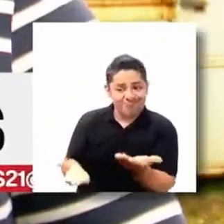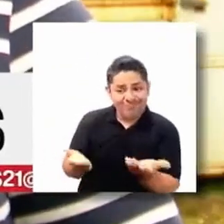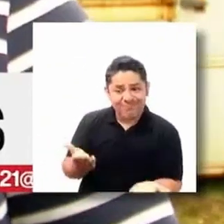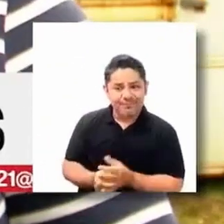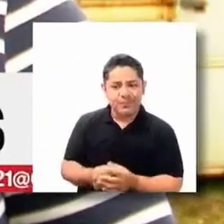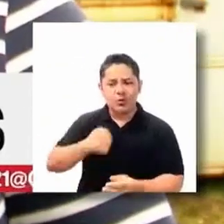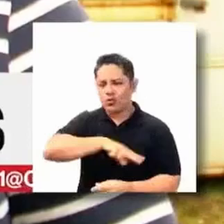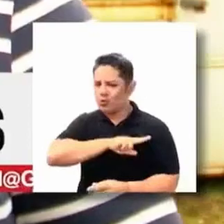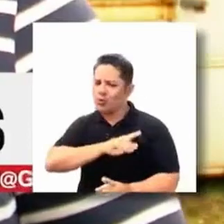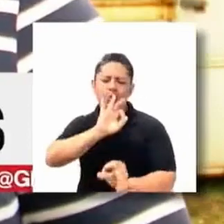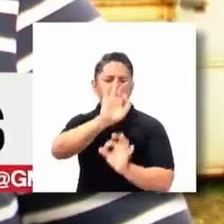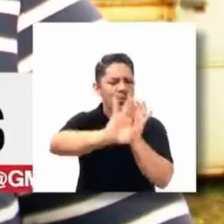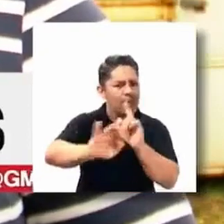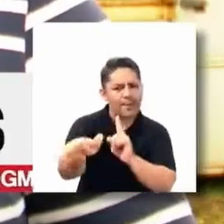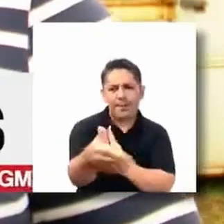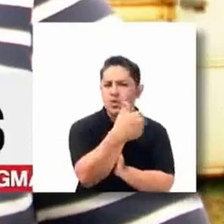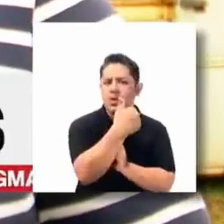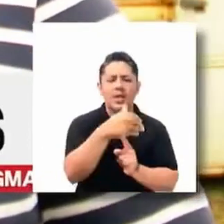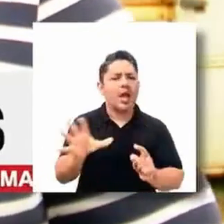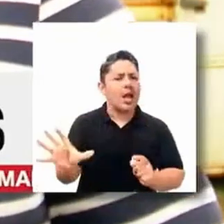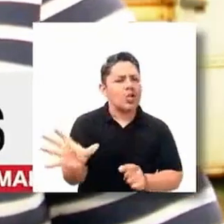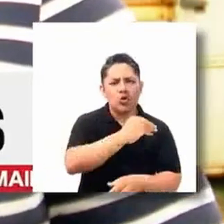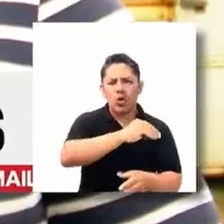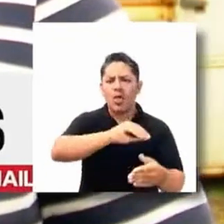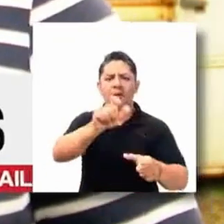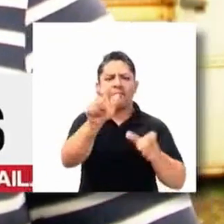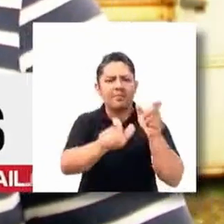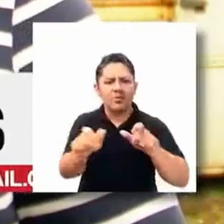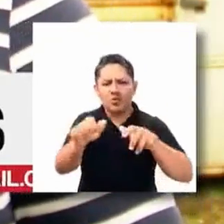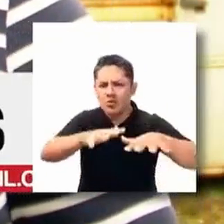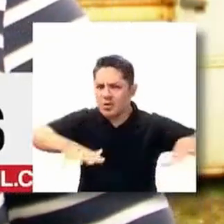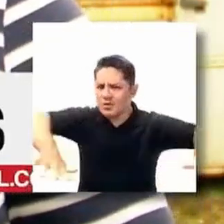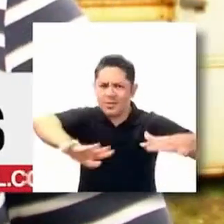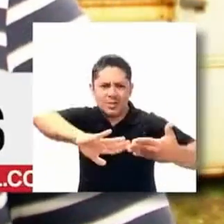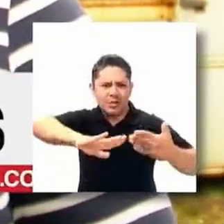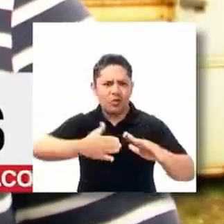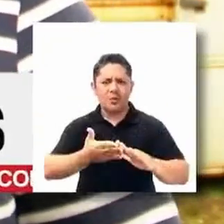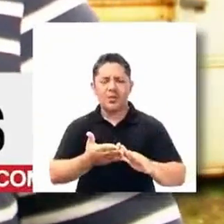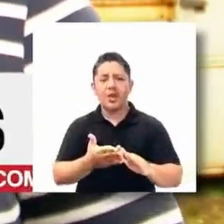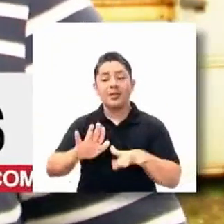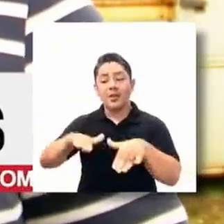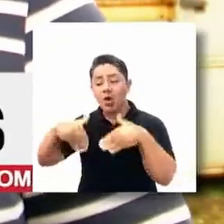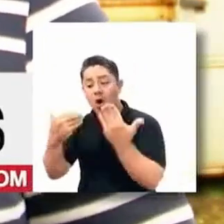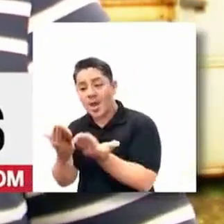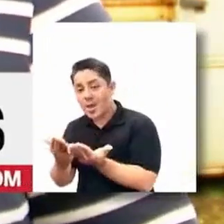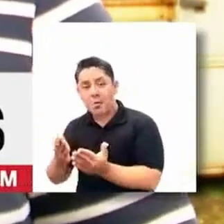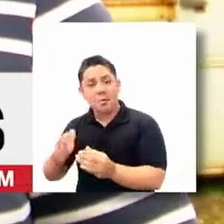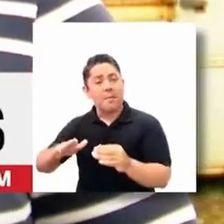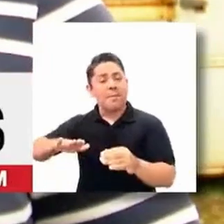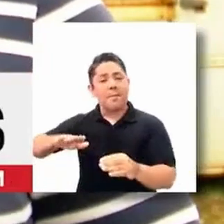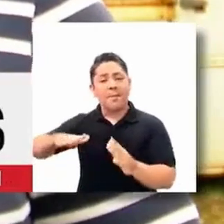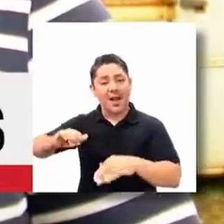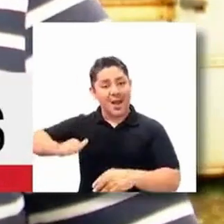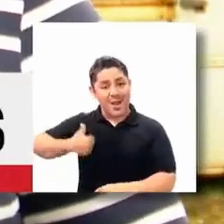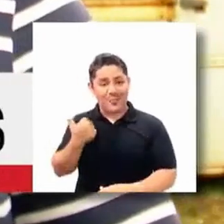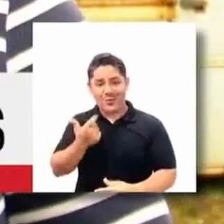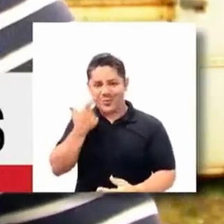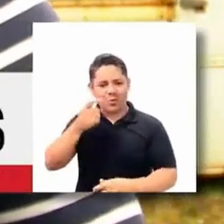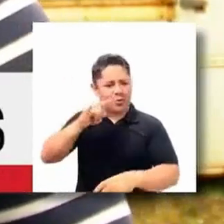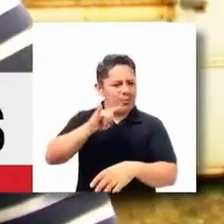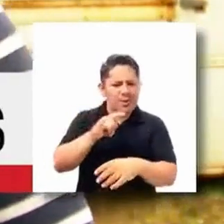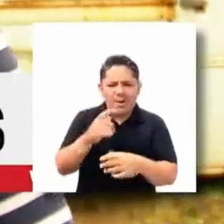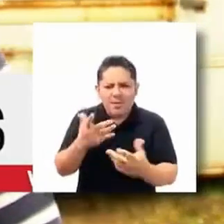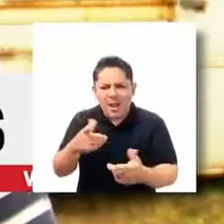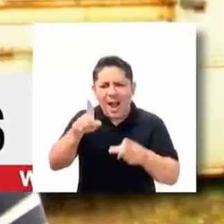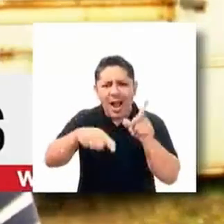around 15 schools program to continue the vaccination program against COVID. The idea